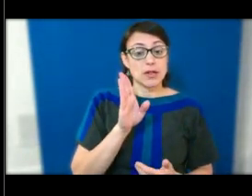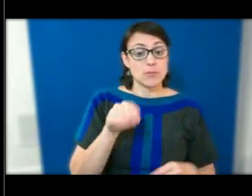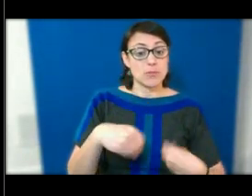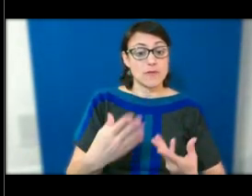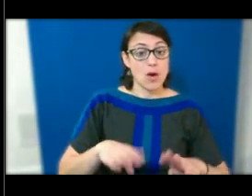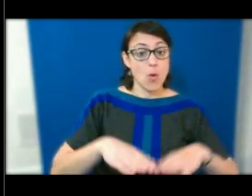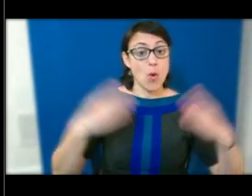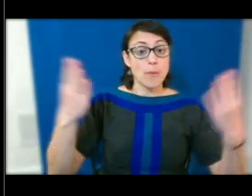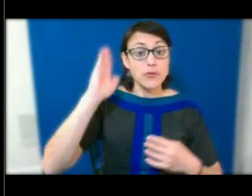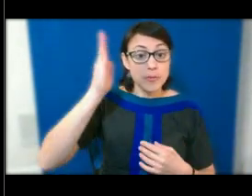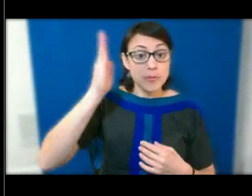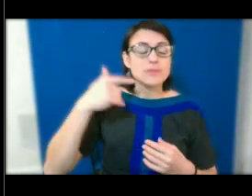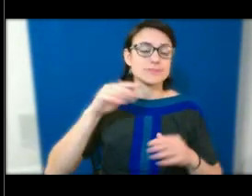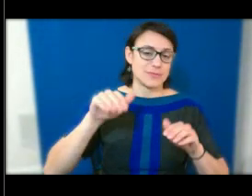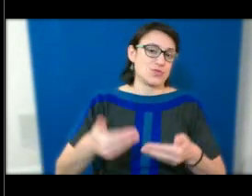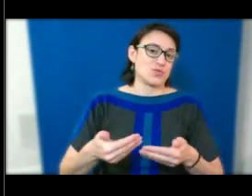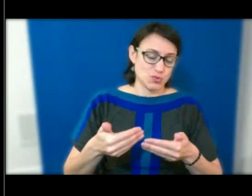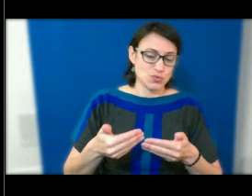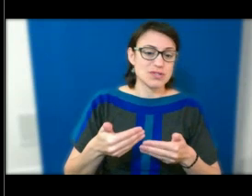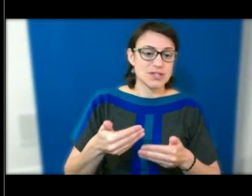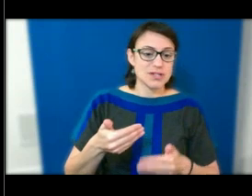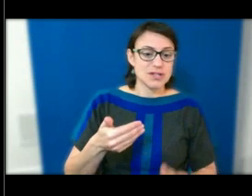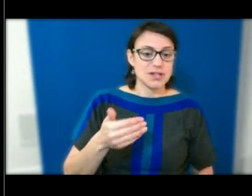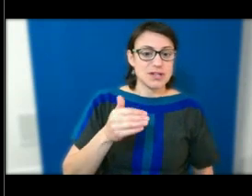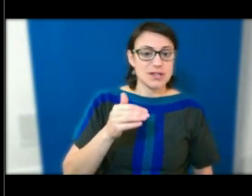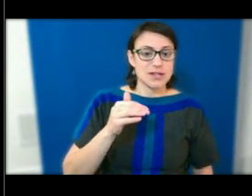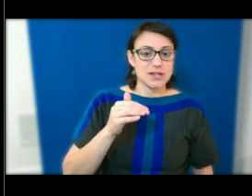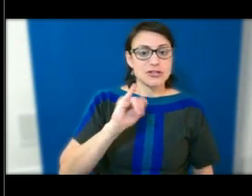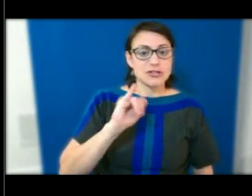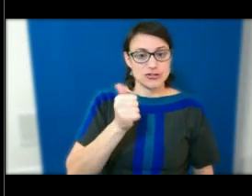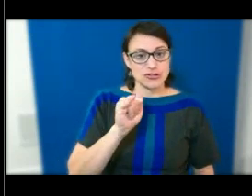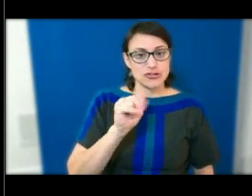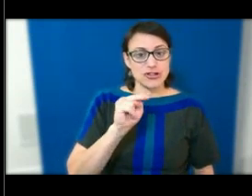to you Janie Vivici, the